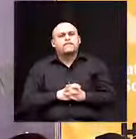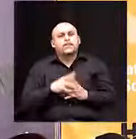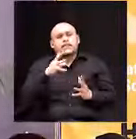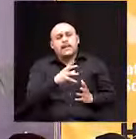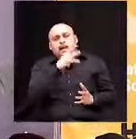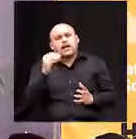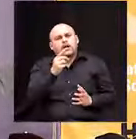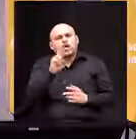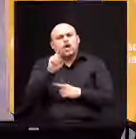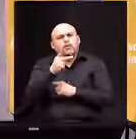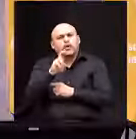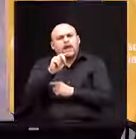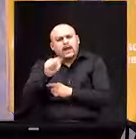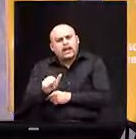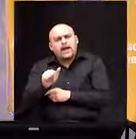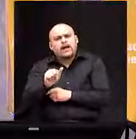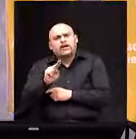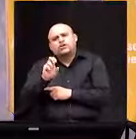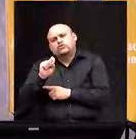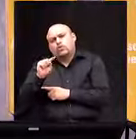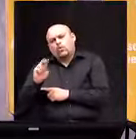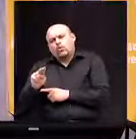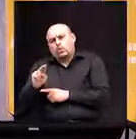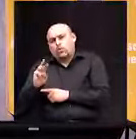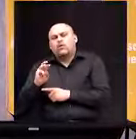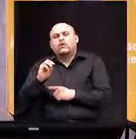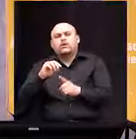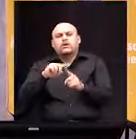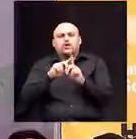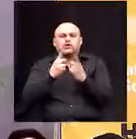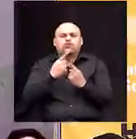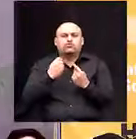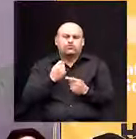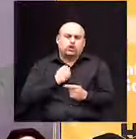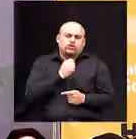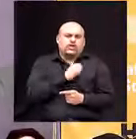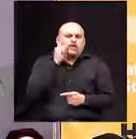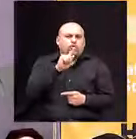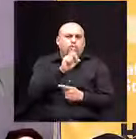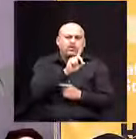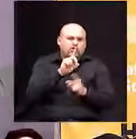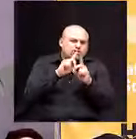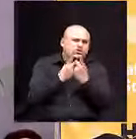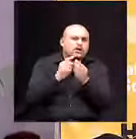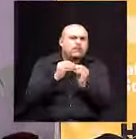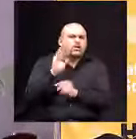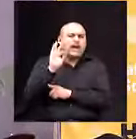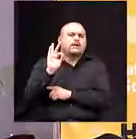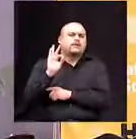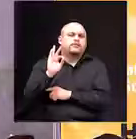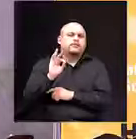And Dr. Prieta Vandable Stallworth, Trustee for District 9.